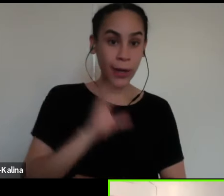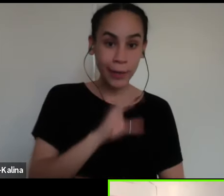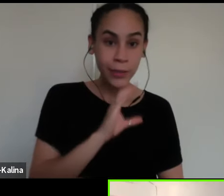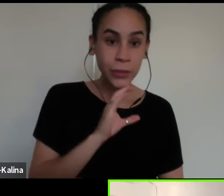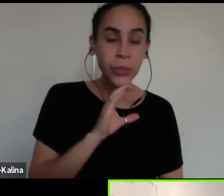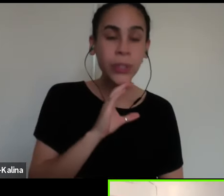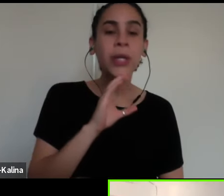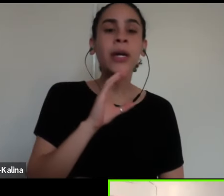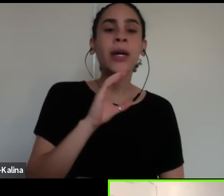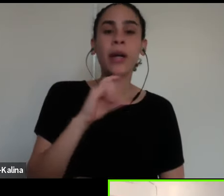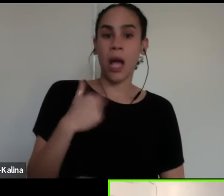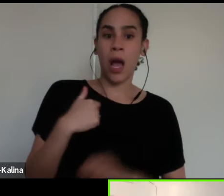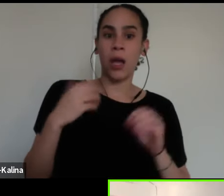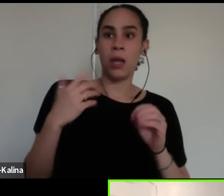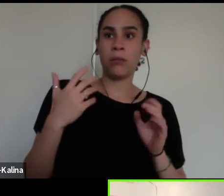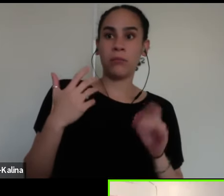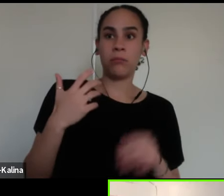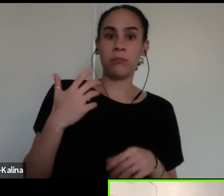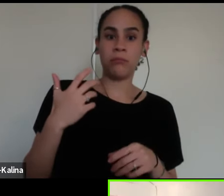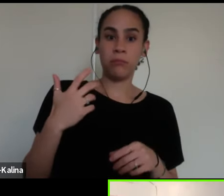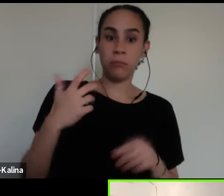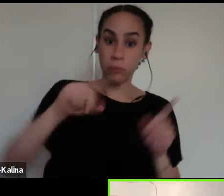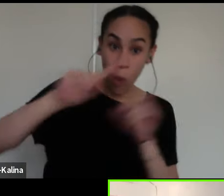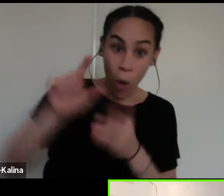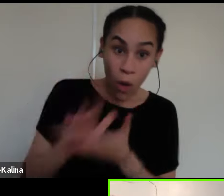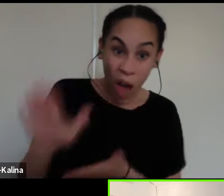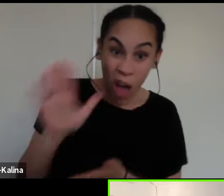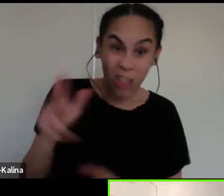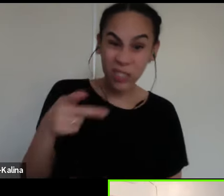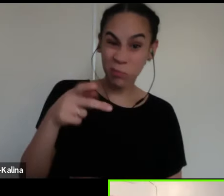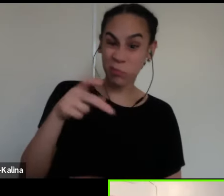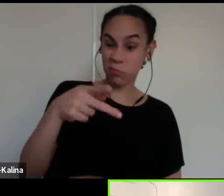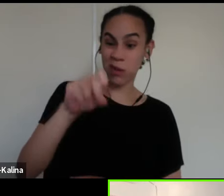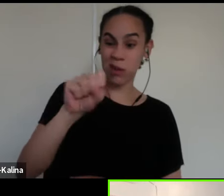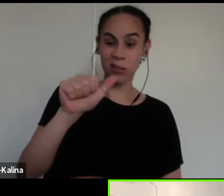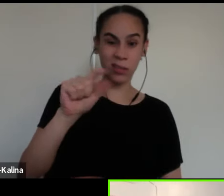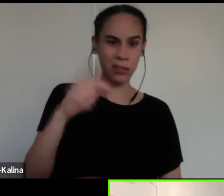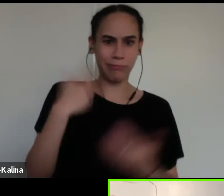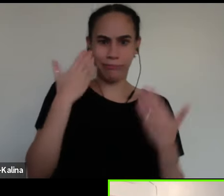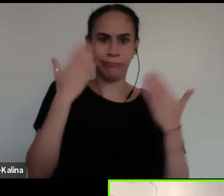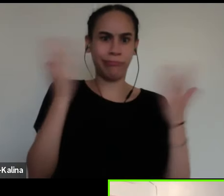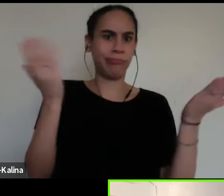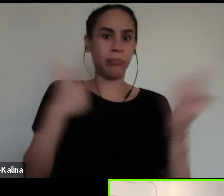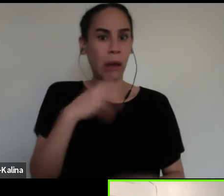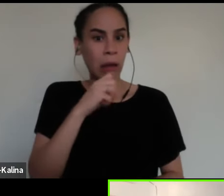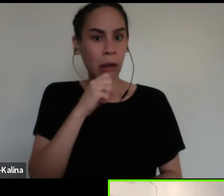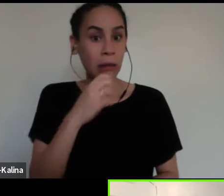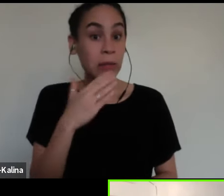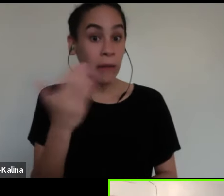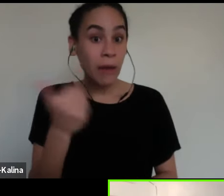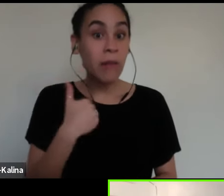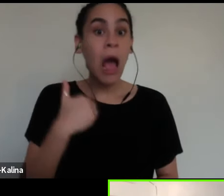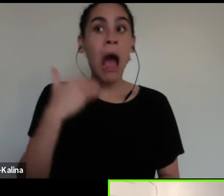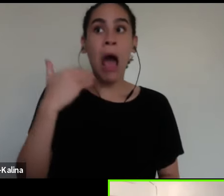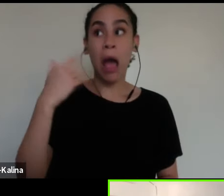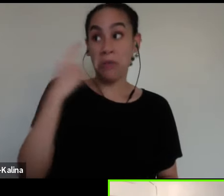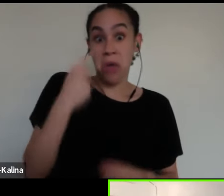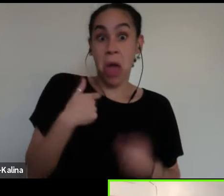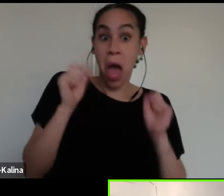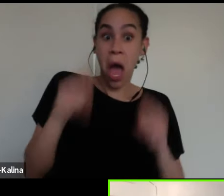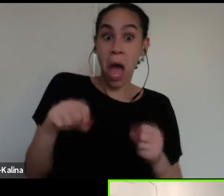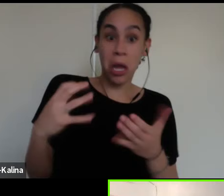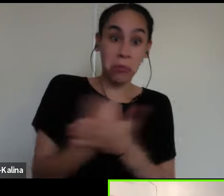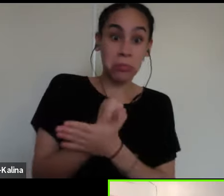not being college bound, I didn't really know what the PSAT was, but I was 15 and I understood that I could get out of class for half a day if I went